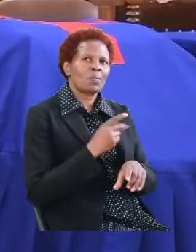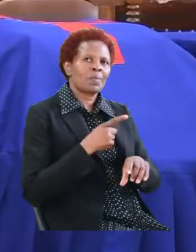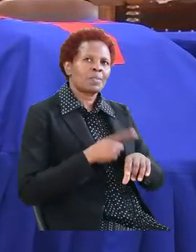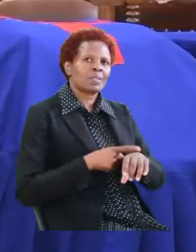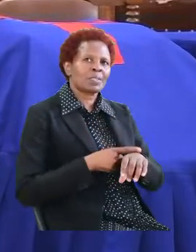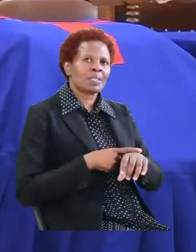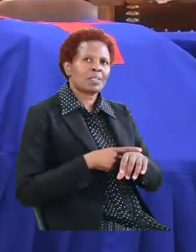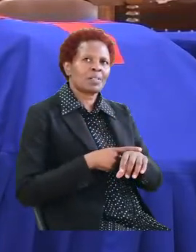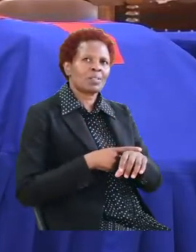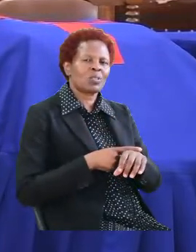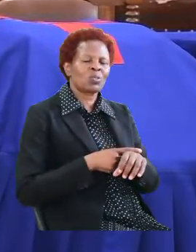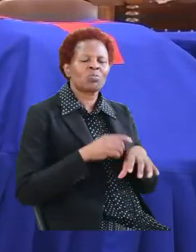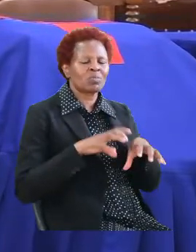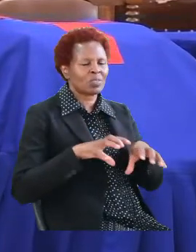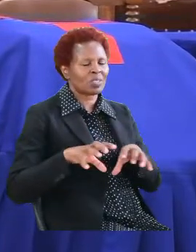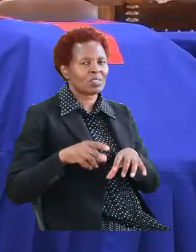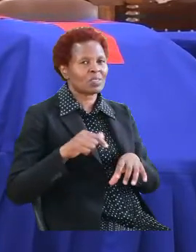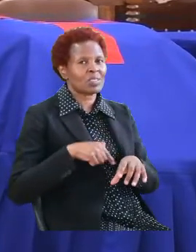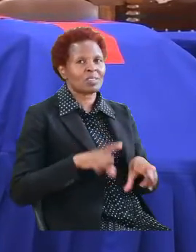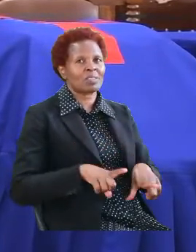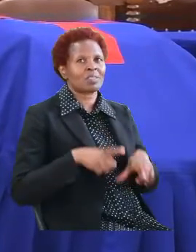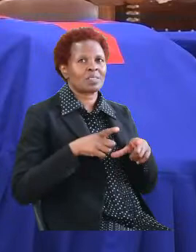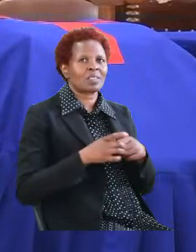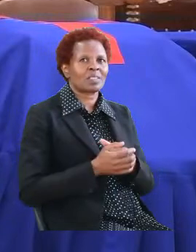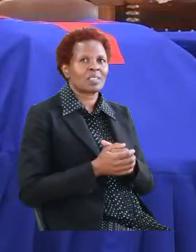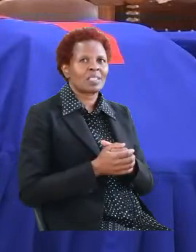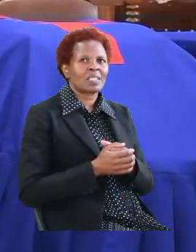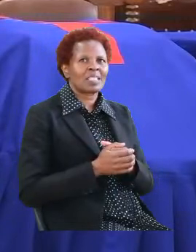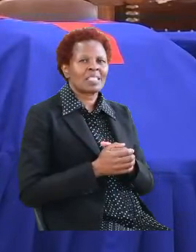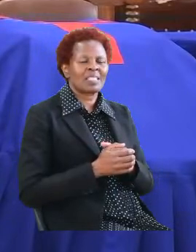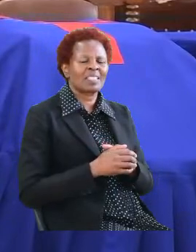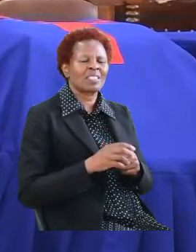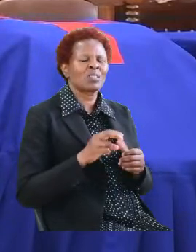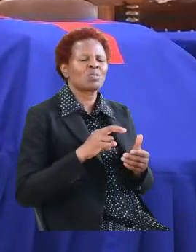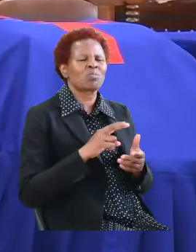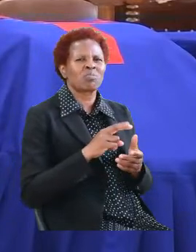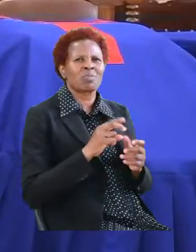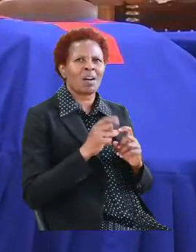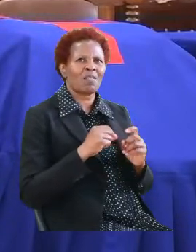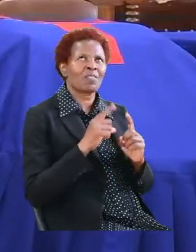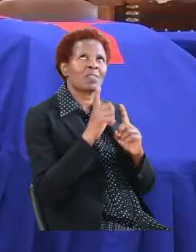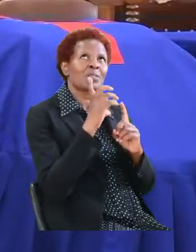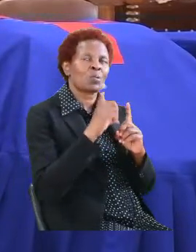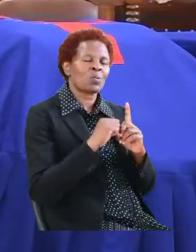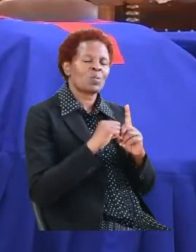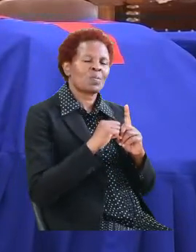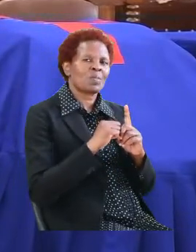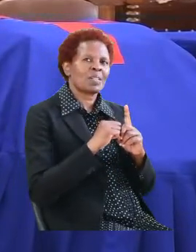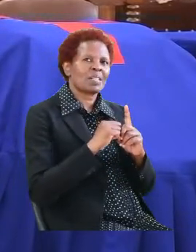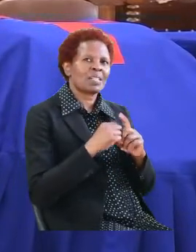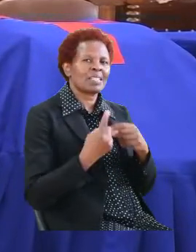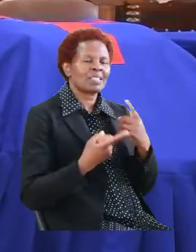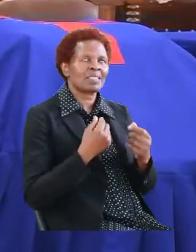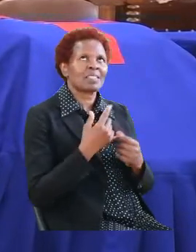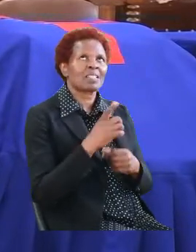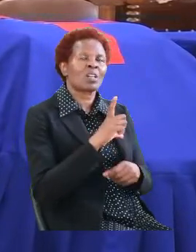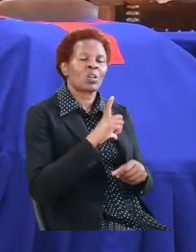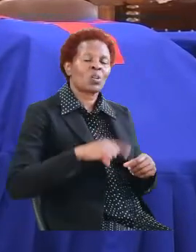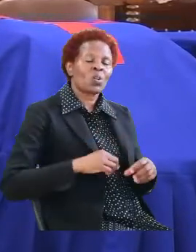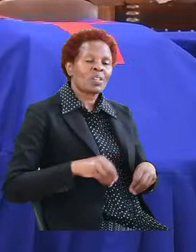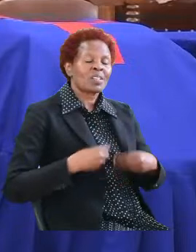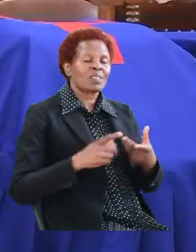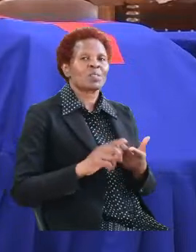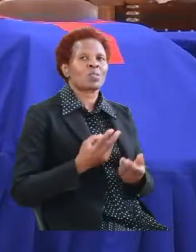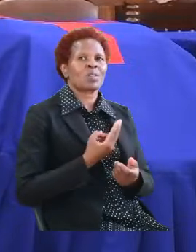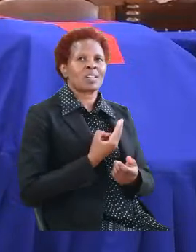you'll go through stuff in life, and you'll keep on quoting the verses. You'll keep saying that the Lord will provide unto